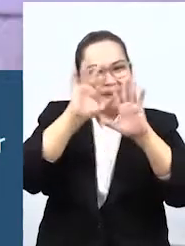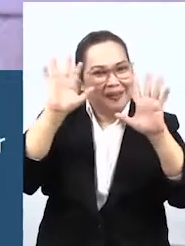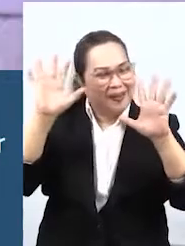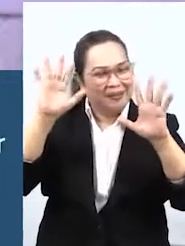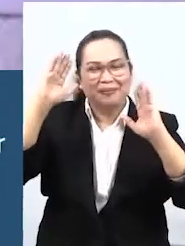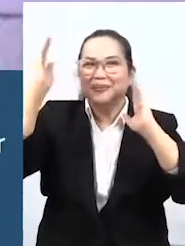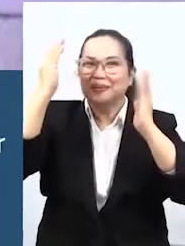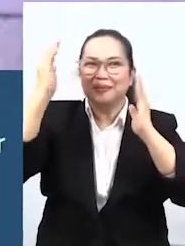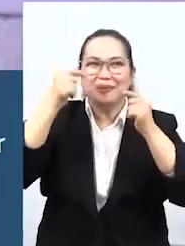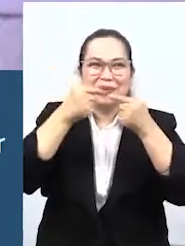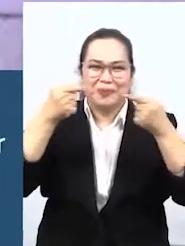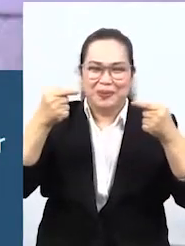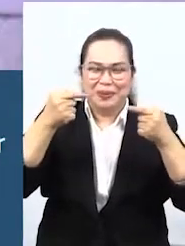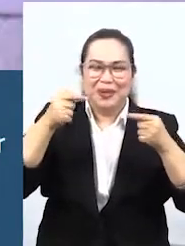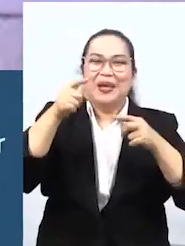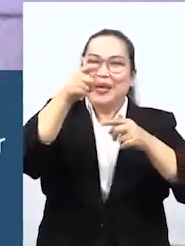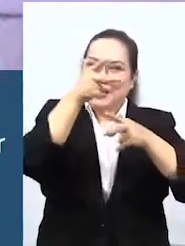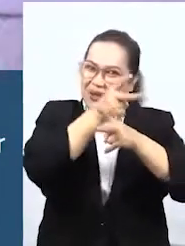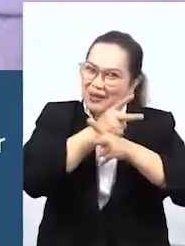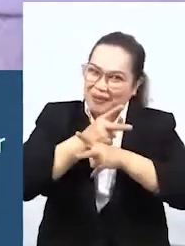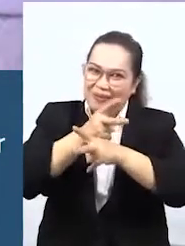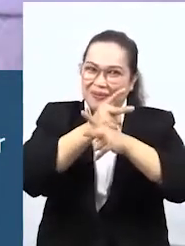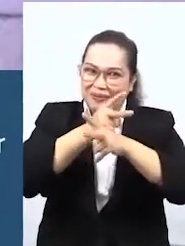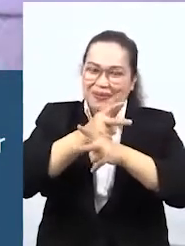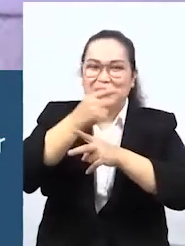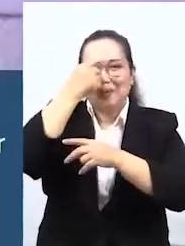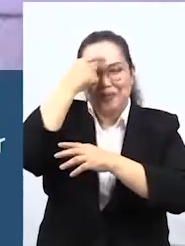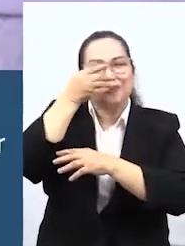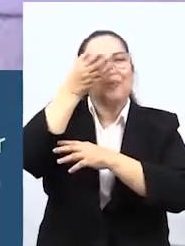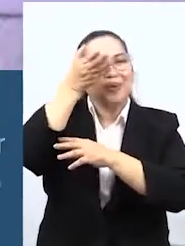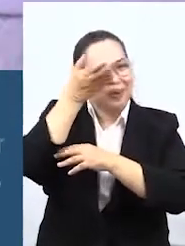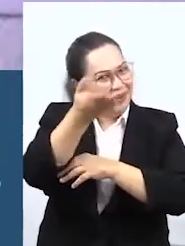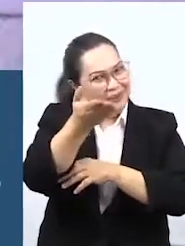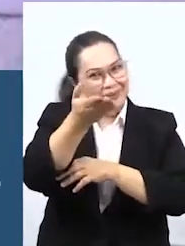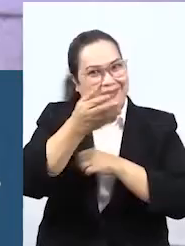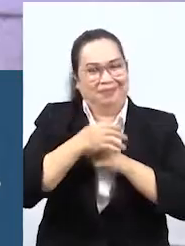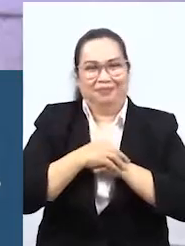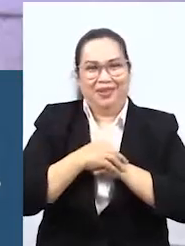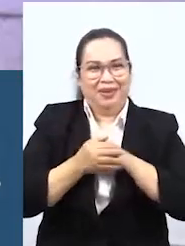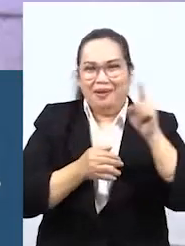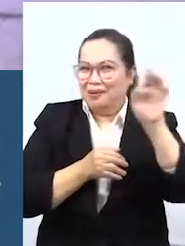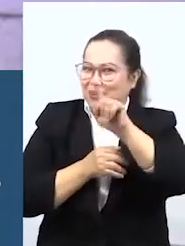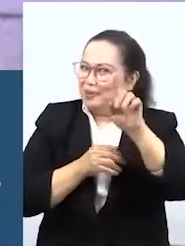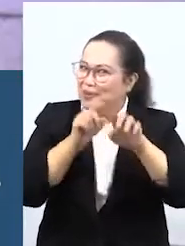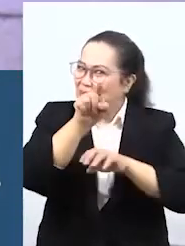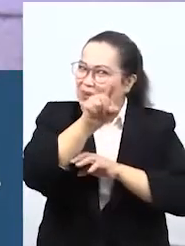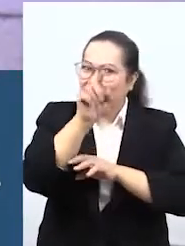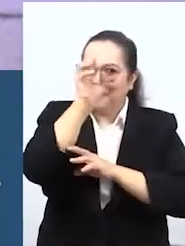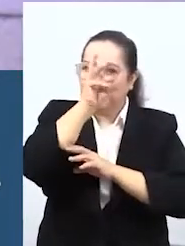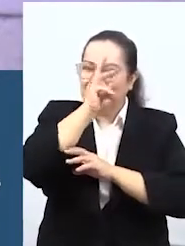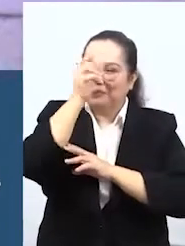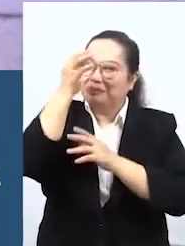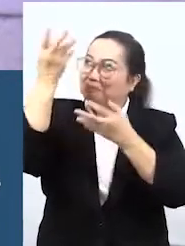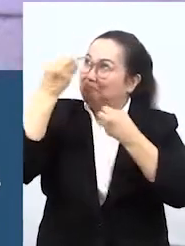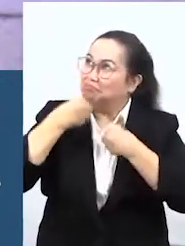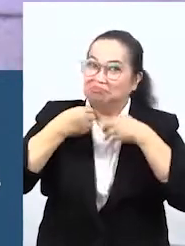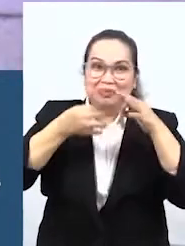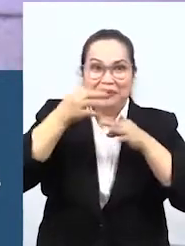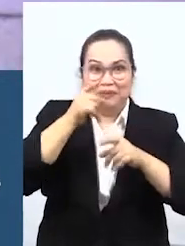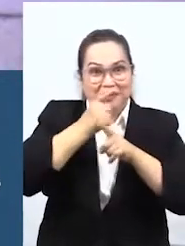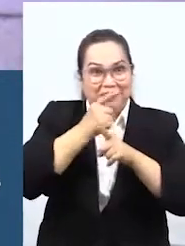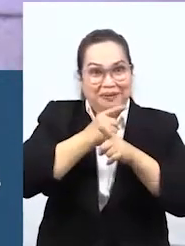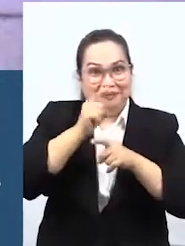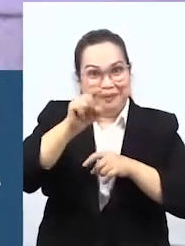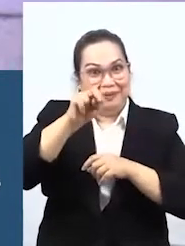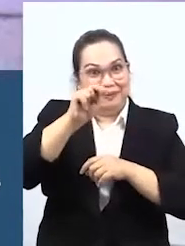opposites he cares for you and he is for you You Don't ever have to wonder If God will give you justice and do right you